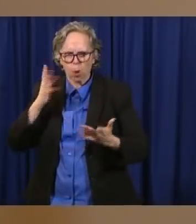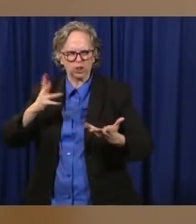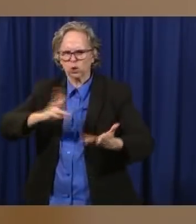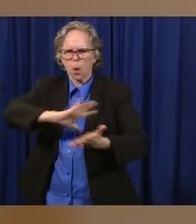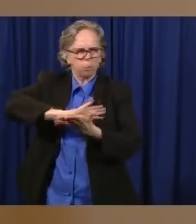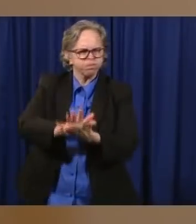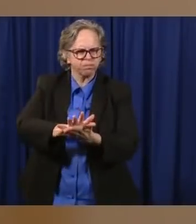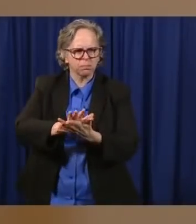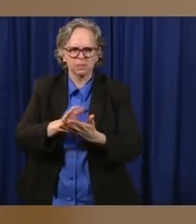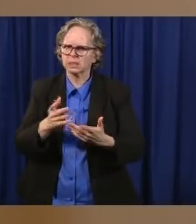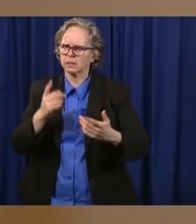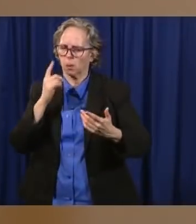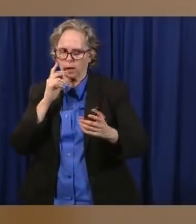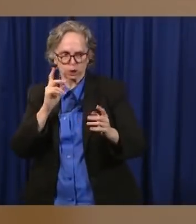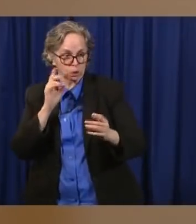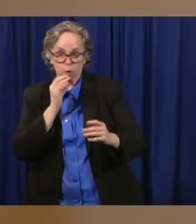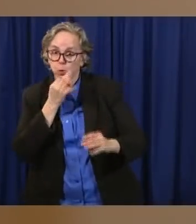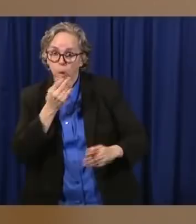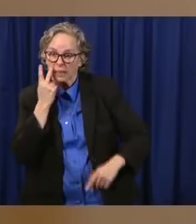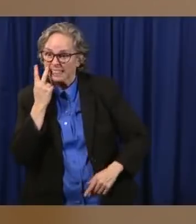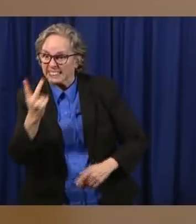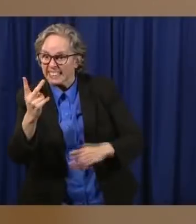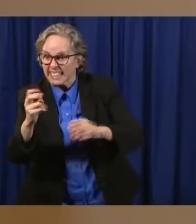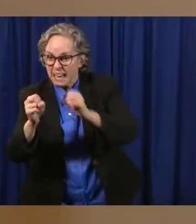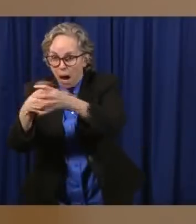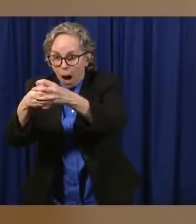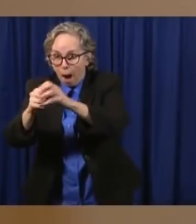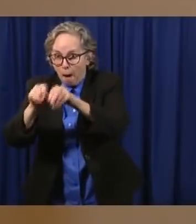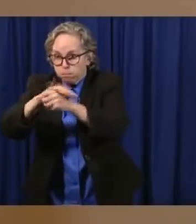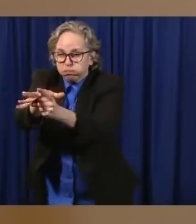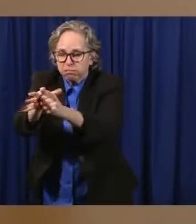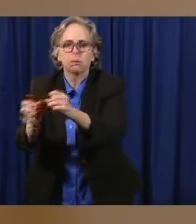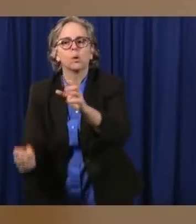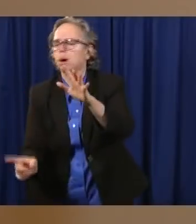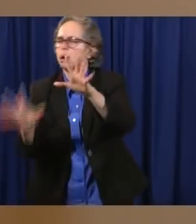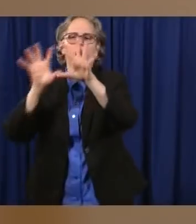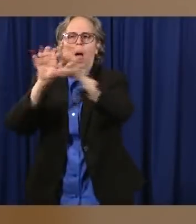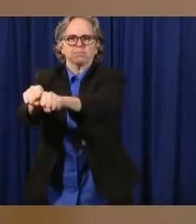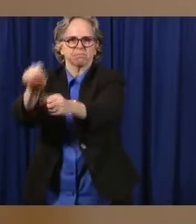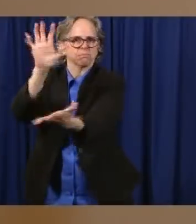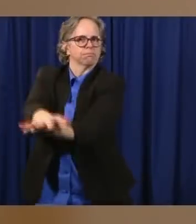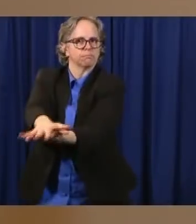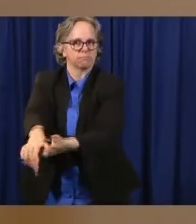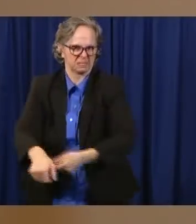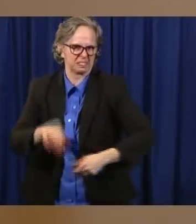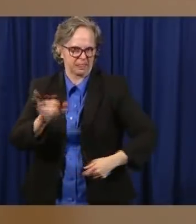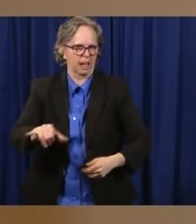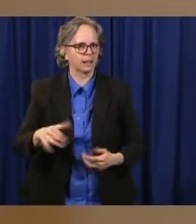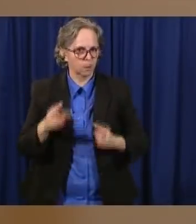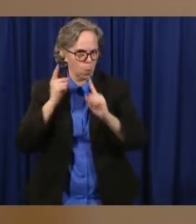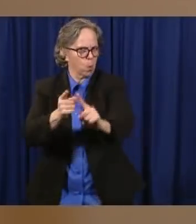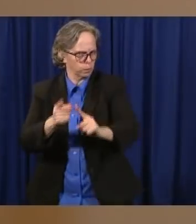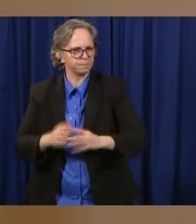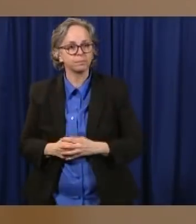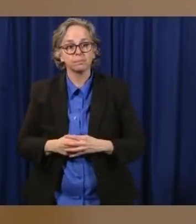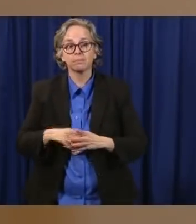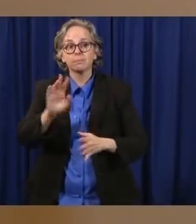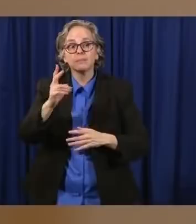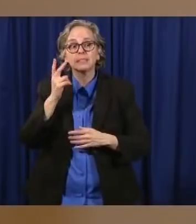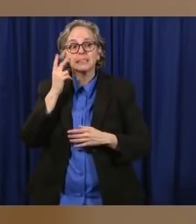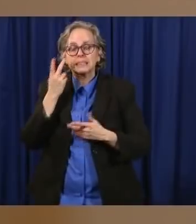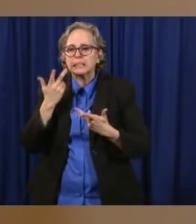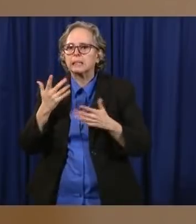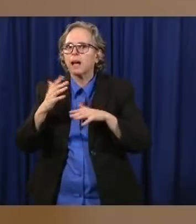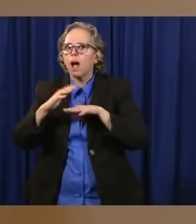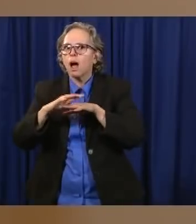And then we'll also see sort of a gradual turning on of things, you know, a gradual responsible